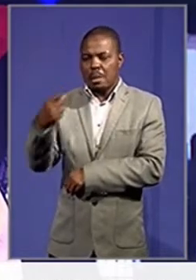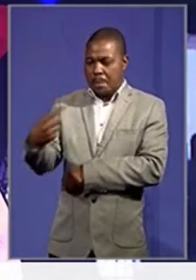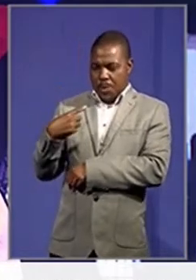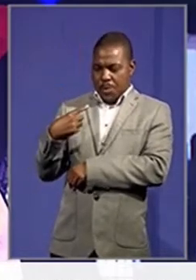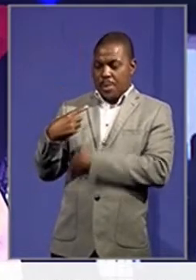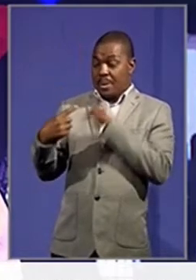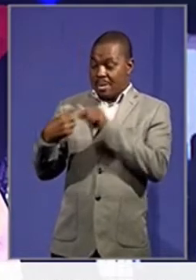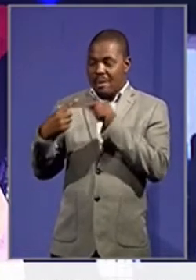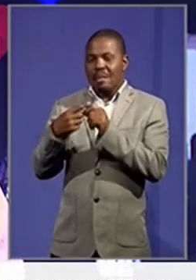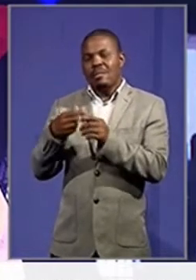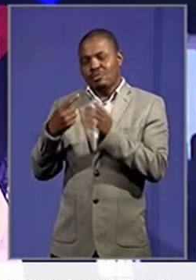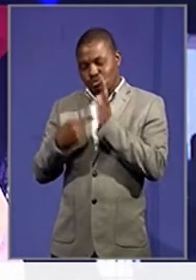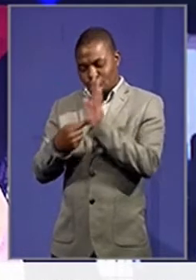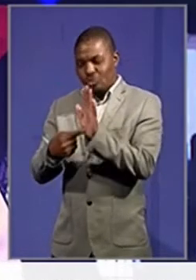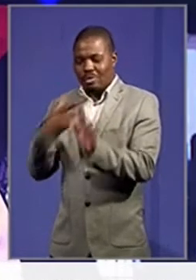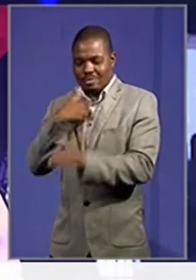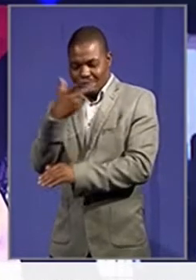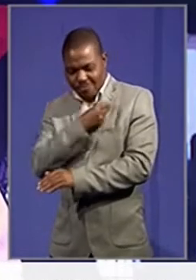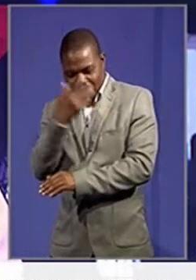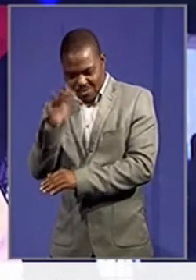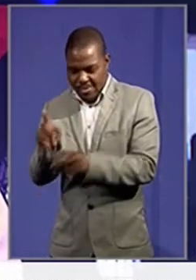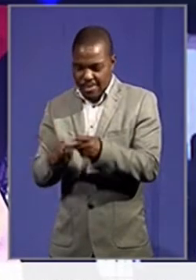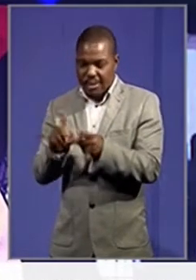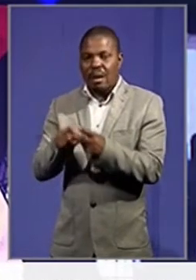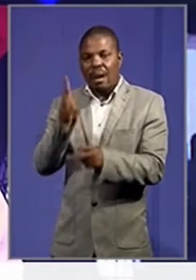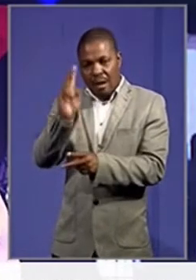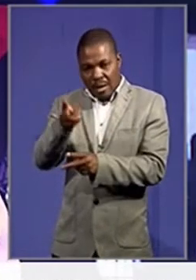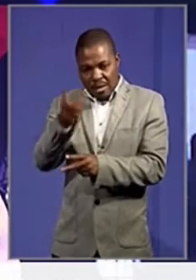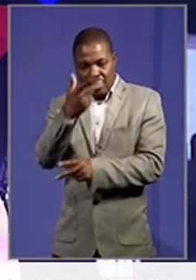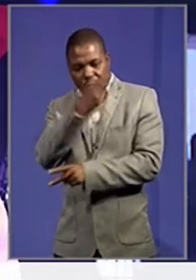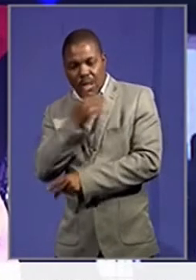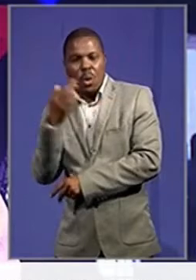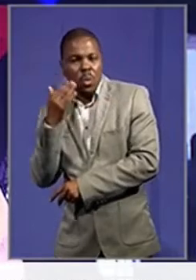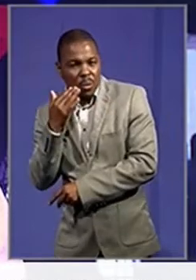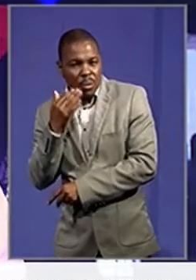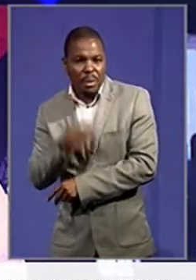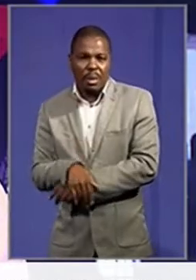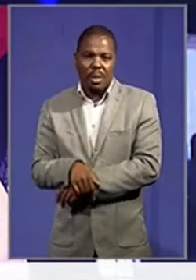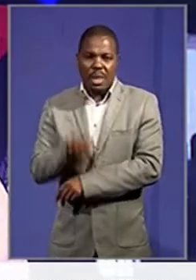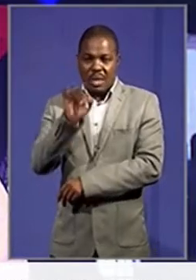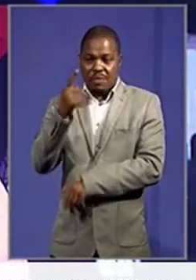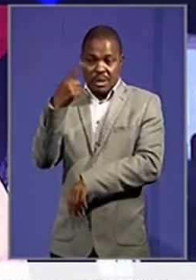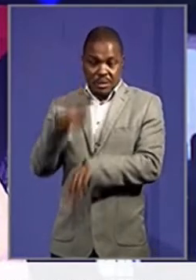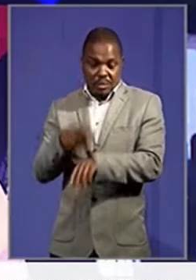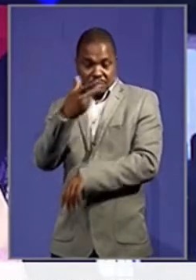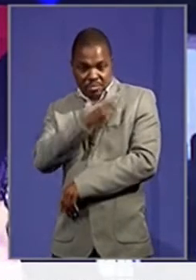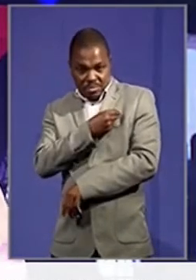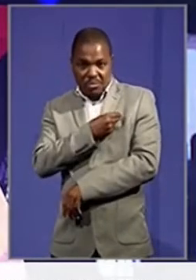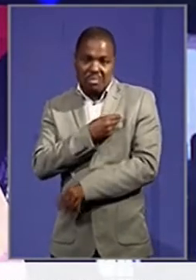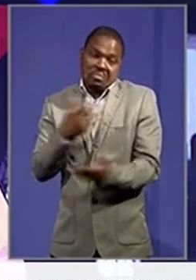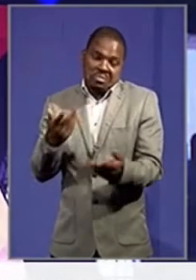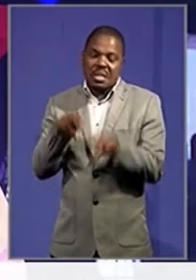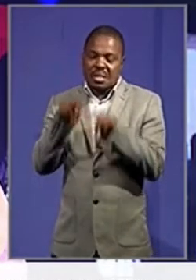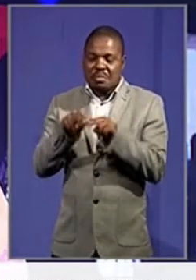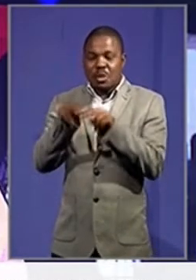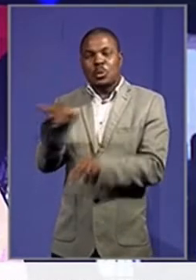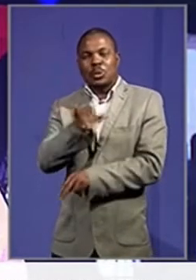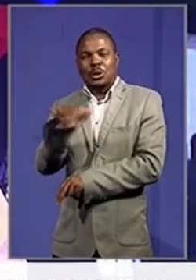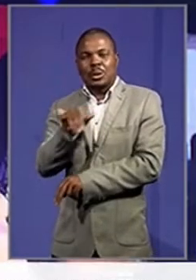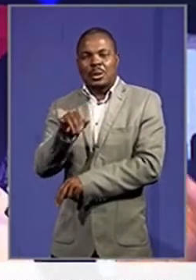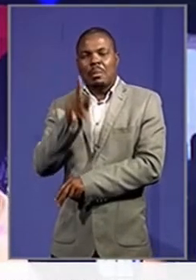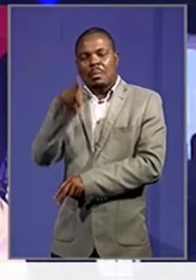gore o entile o tla enta neng tsatsi o tla fumana ente ya bobedi neng ga e kabele gore motho a qalang go enta go ya ka gore o nkile efe ente ga